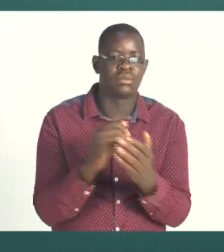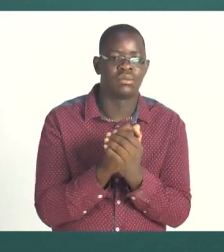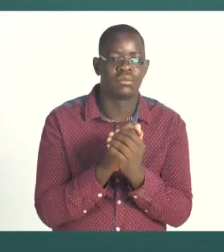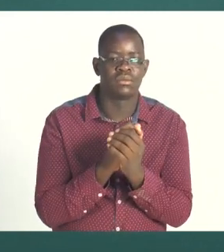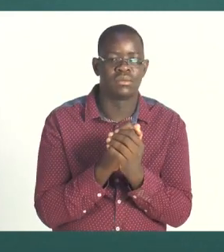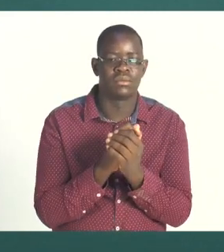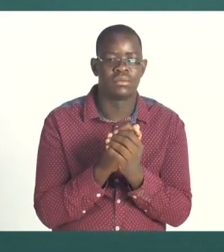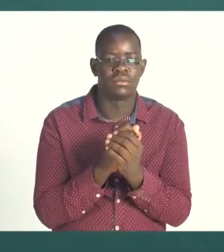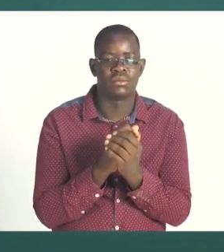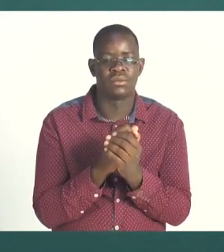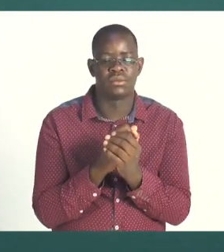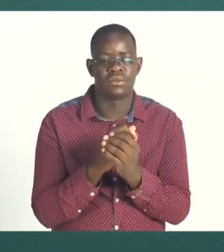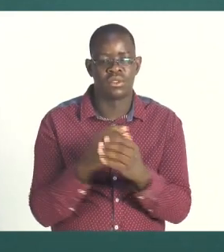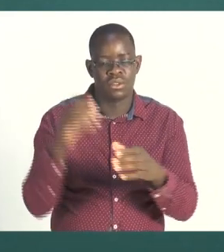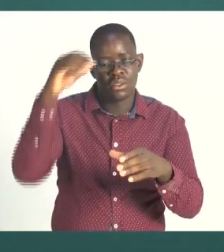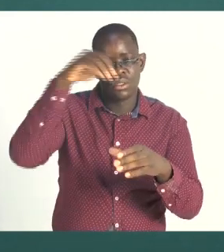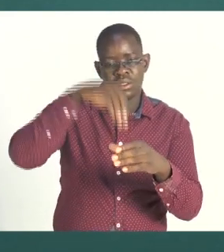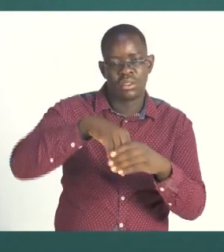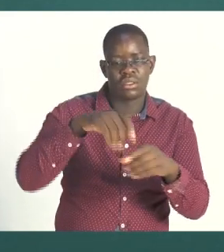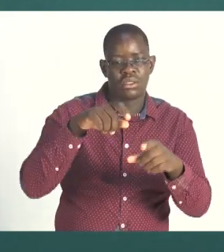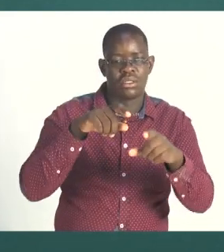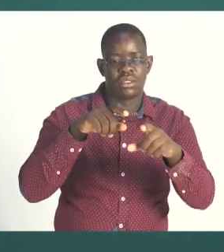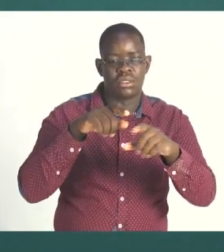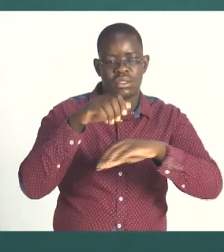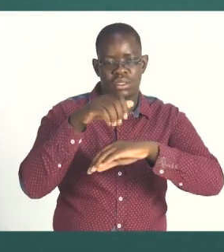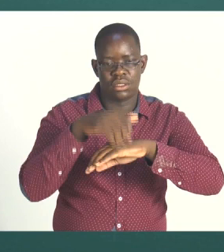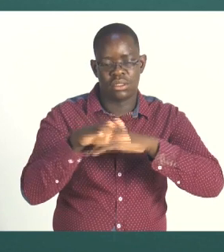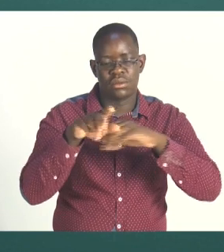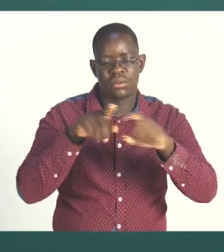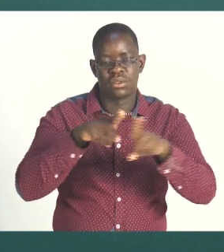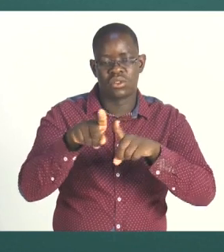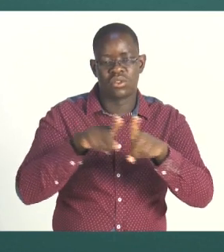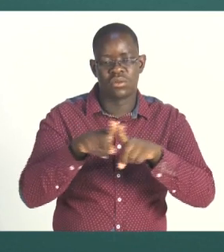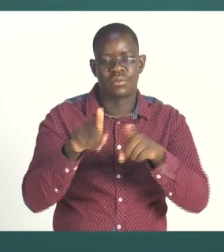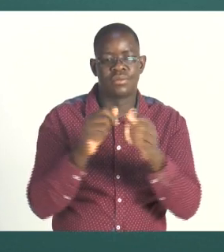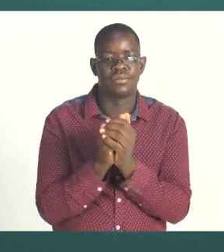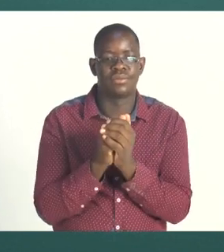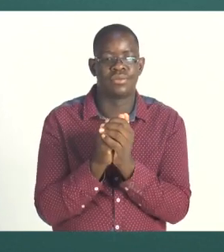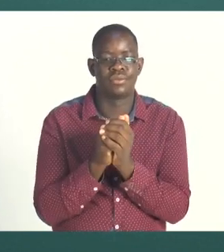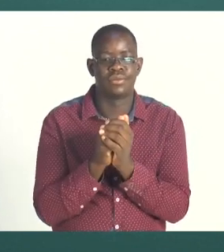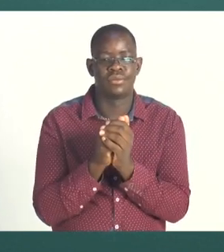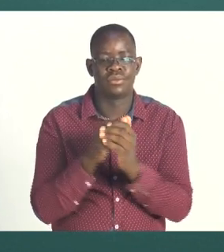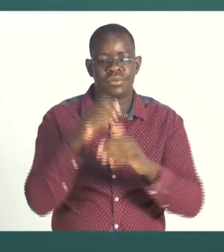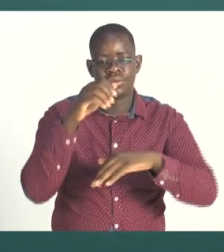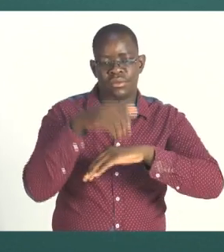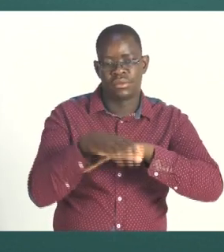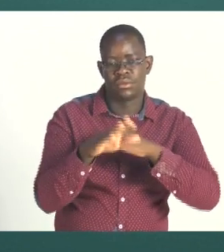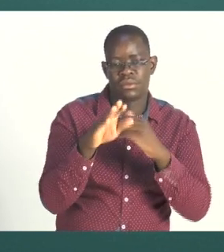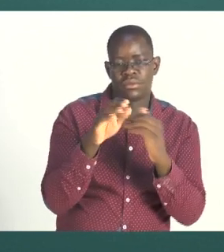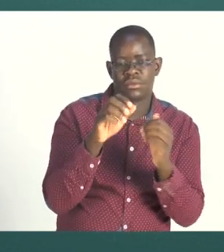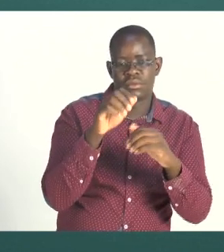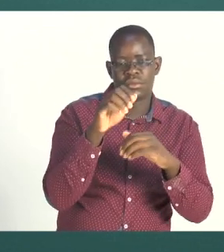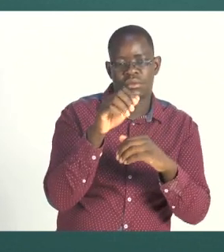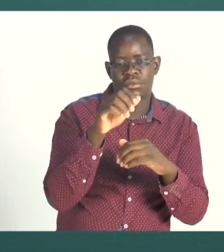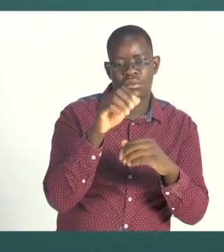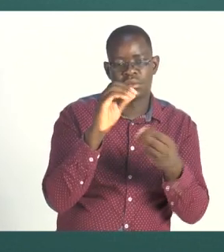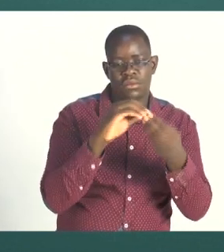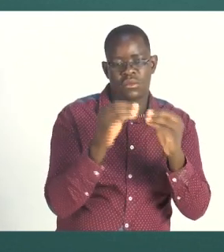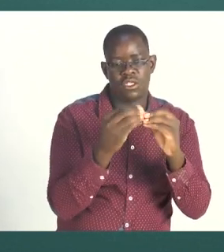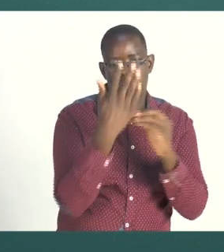Now we invite you to participate in our EC SMS competition. Send an SMS to